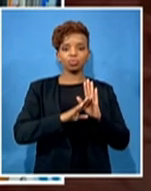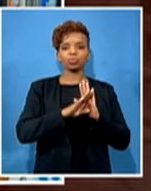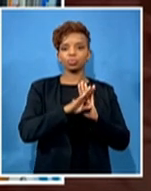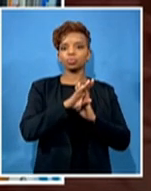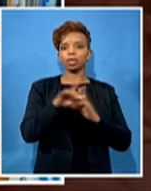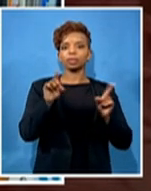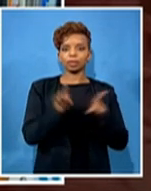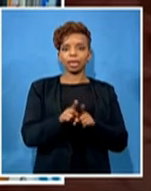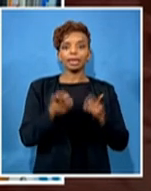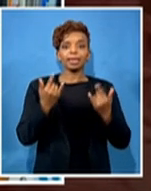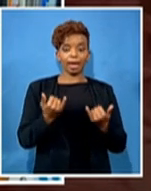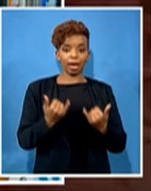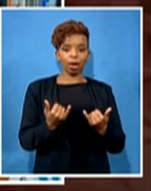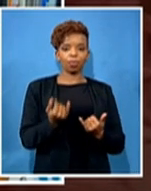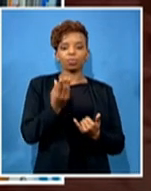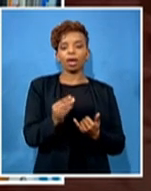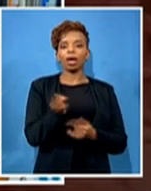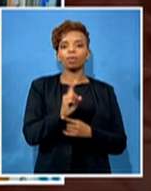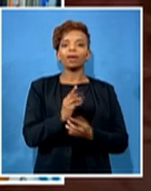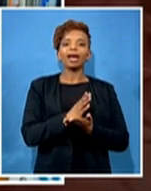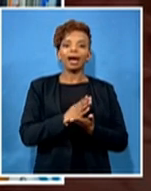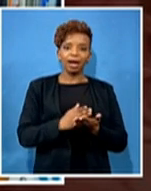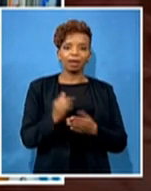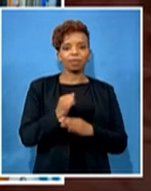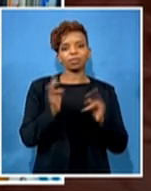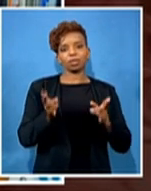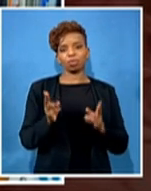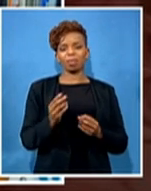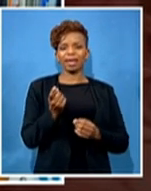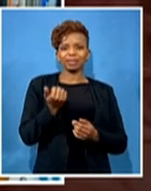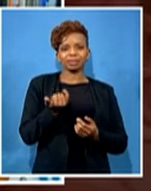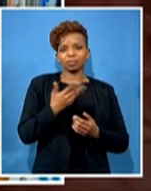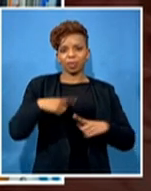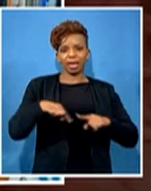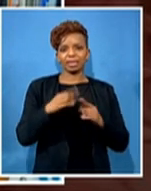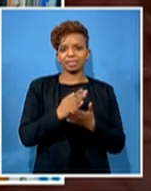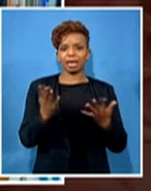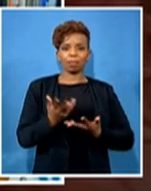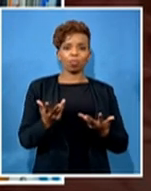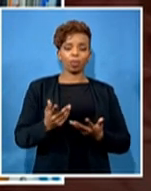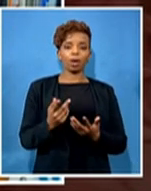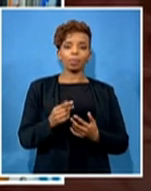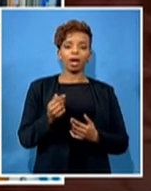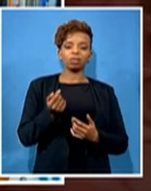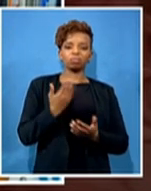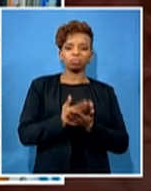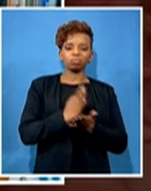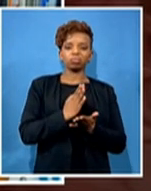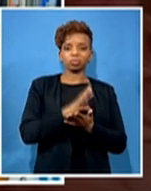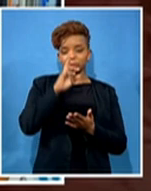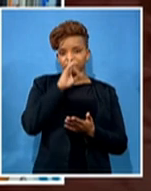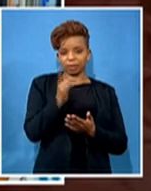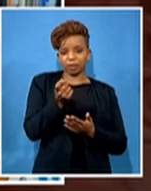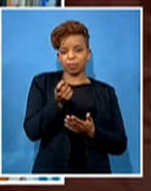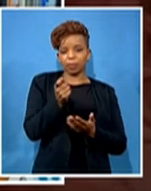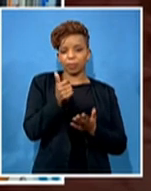at least it's somewhere. And we're likely to see that slowly increase, although the first part of the increase is very, very quick.